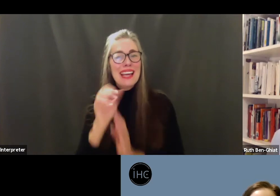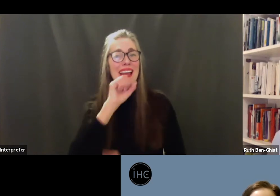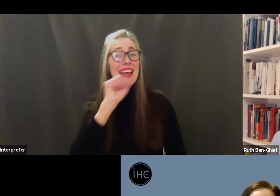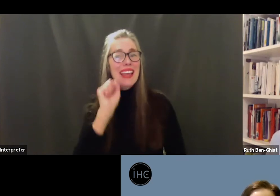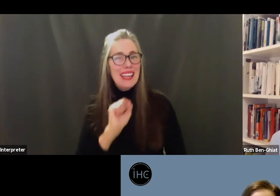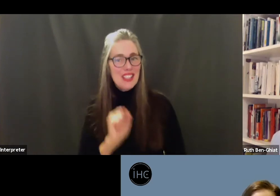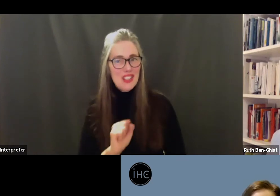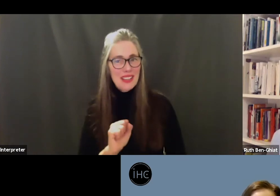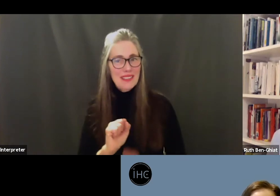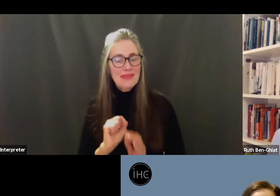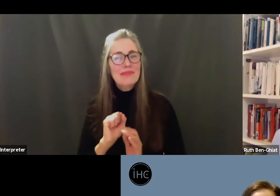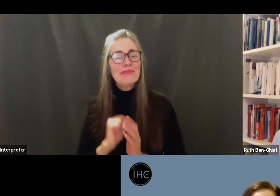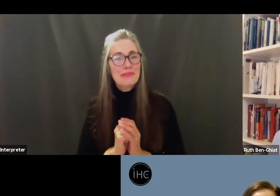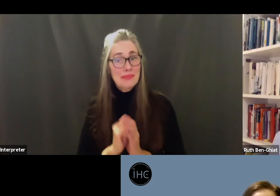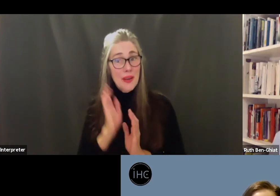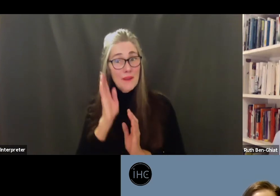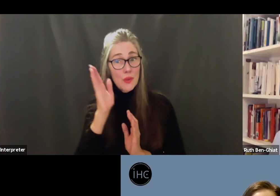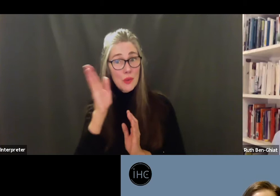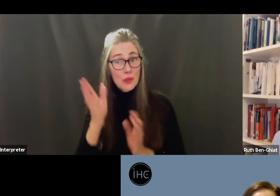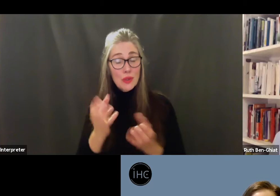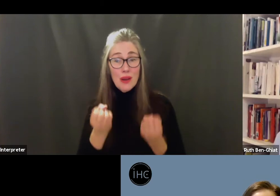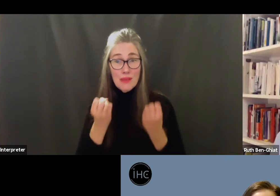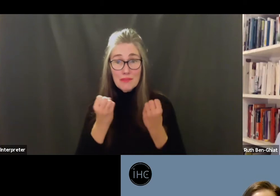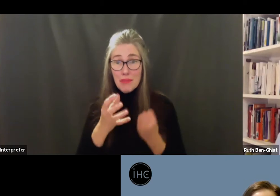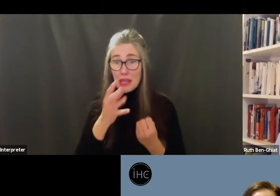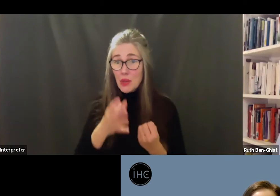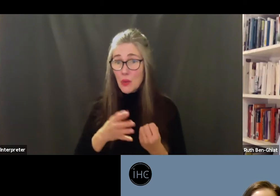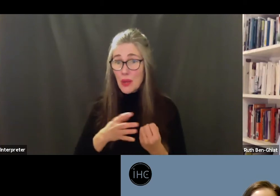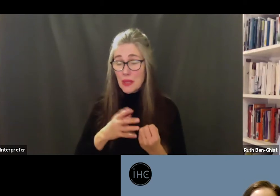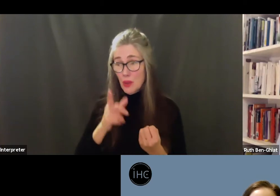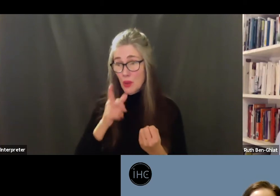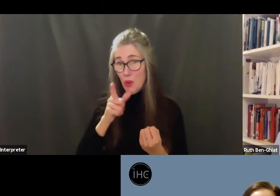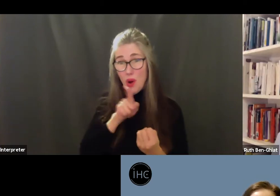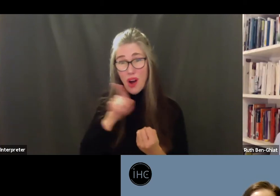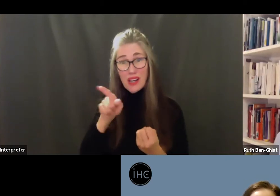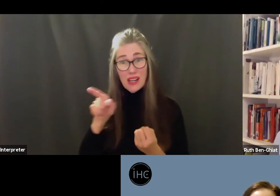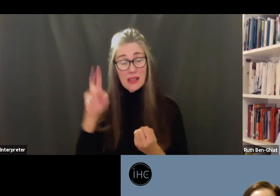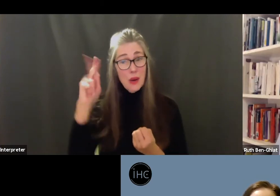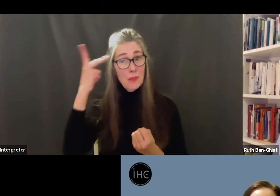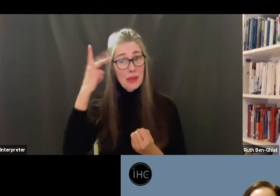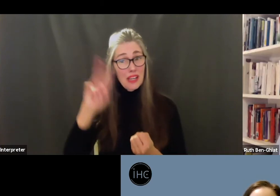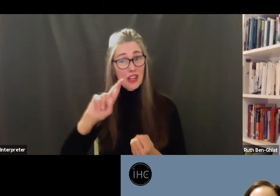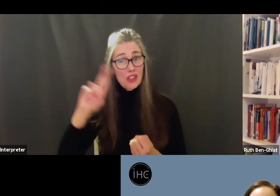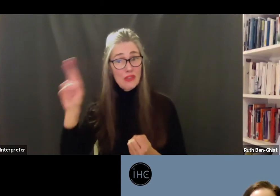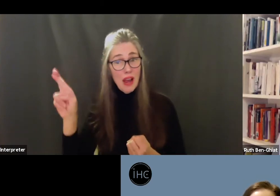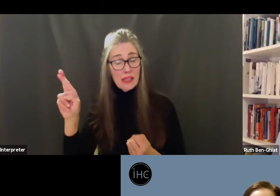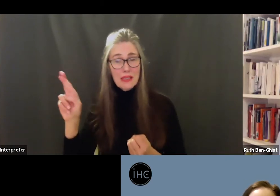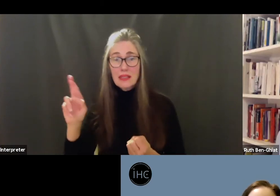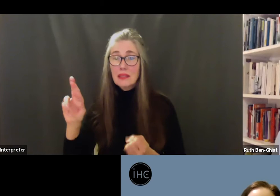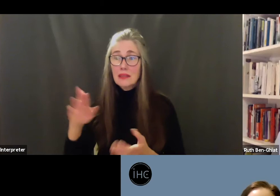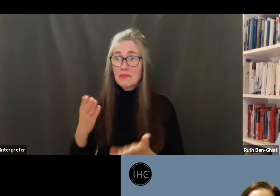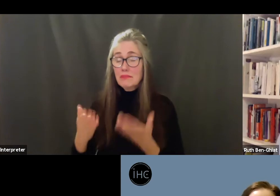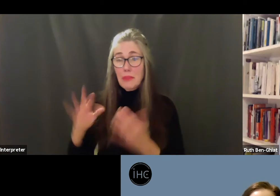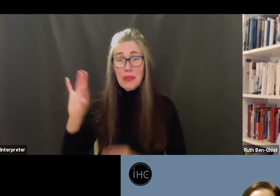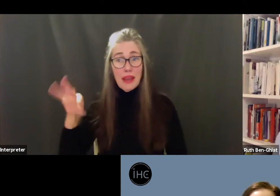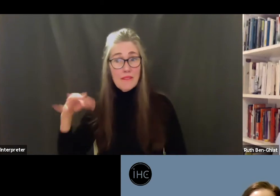in the future, there's a lot of women prominent in the far right, and not just Le Pen in France,